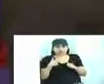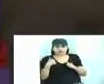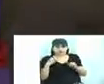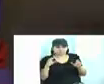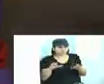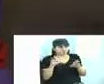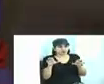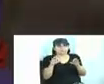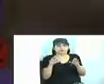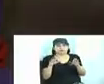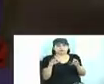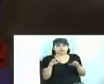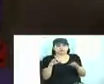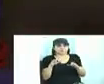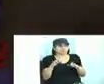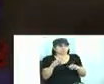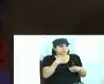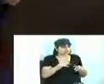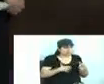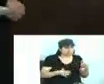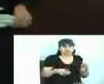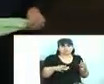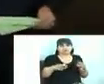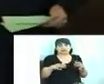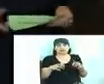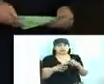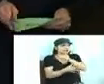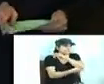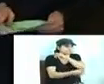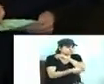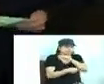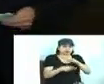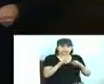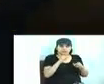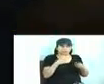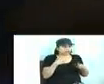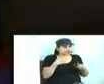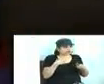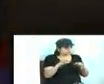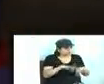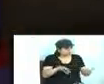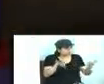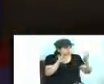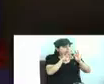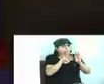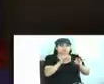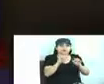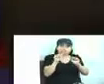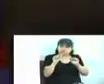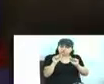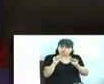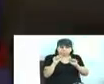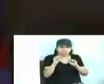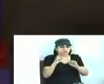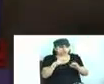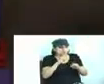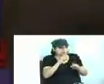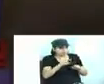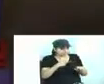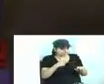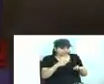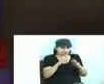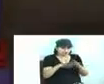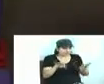about things. It's about hunger and poverty. Am I worthy? Am I worth it? Am I lovable? Am I loved? It's worrying about